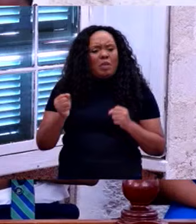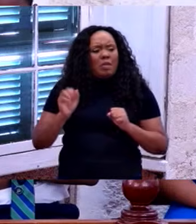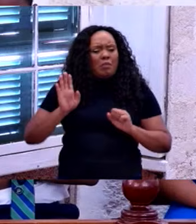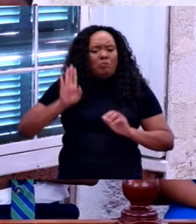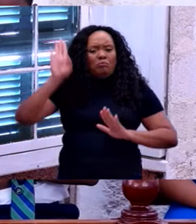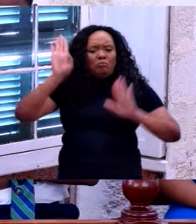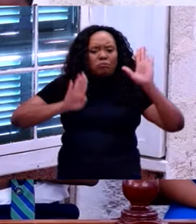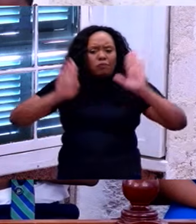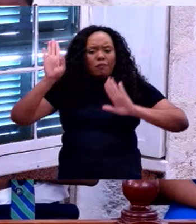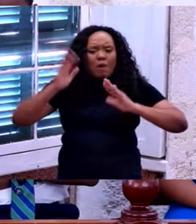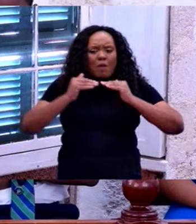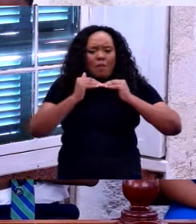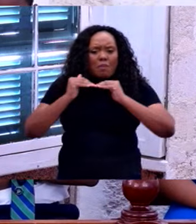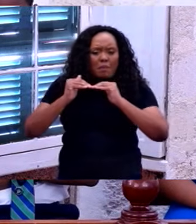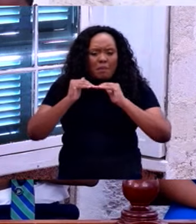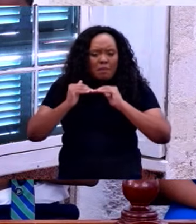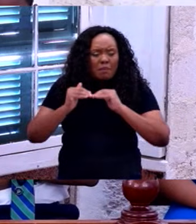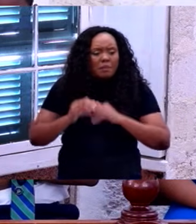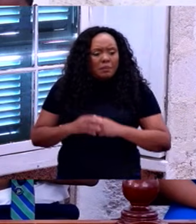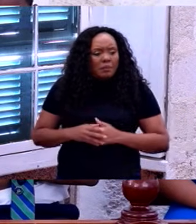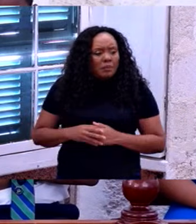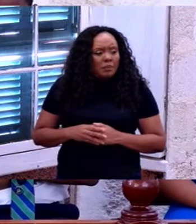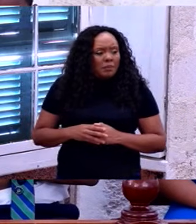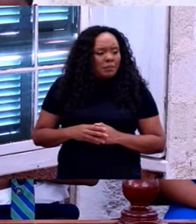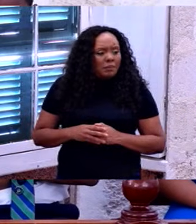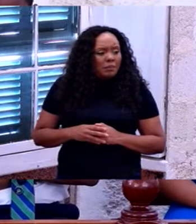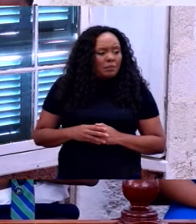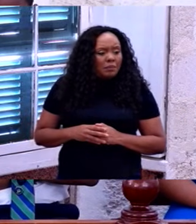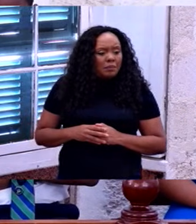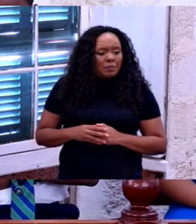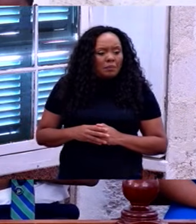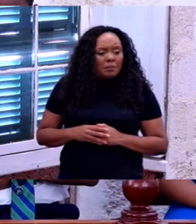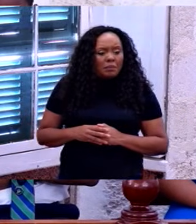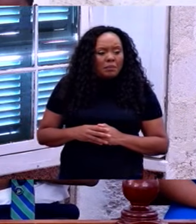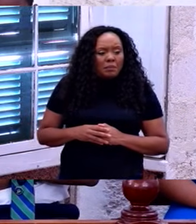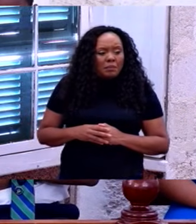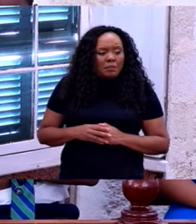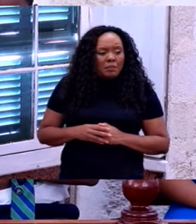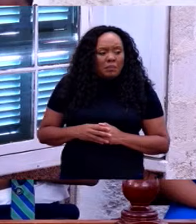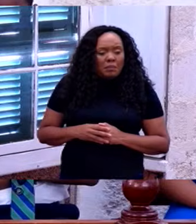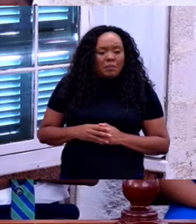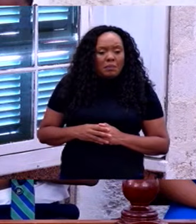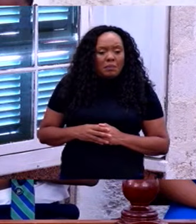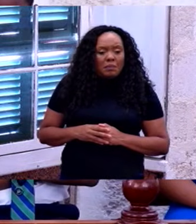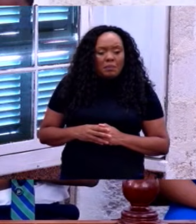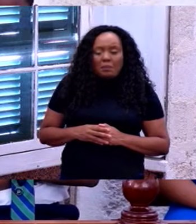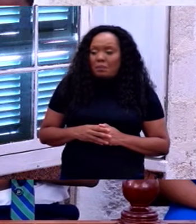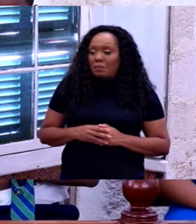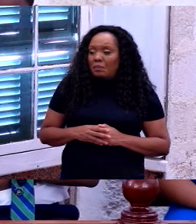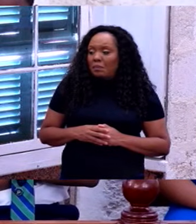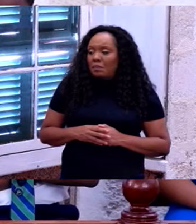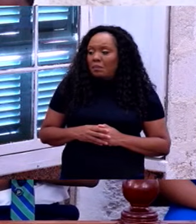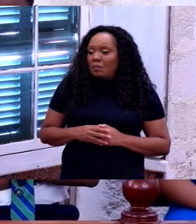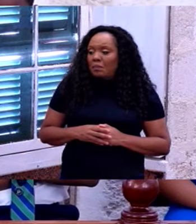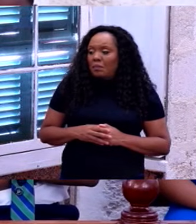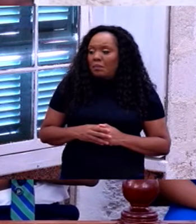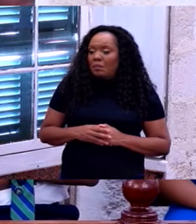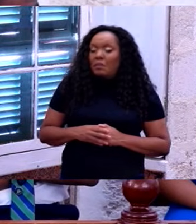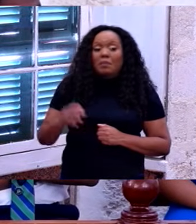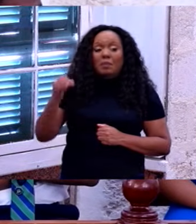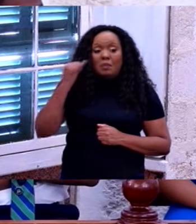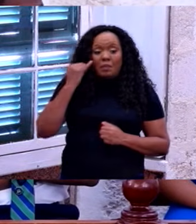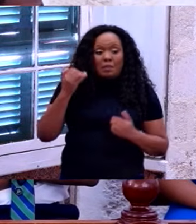To have, let's call it question time, or the ability of ministers, the